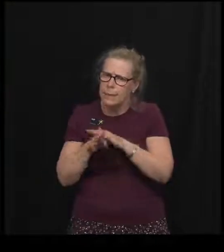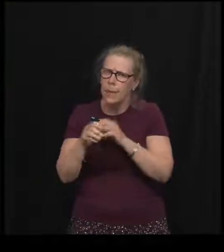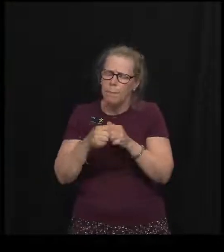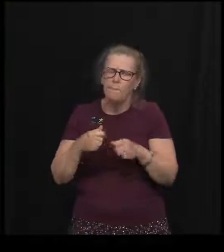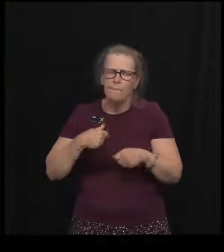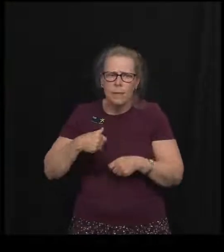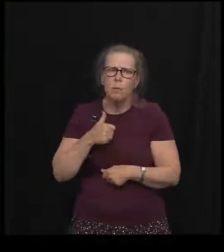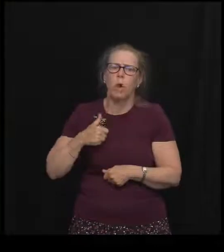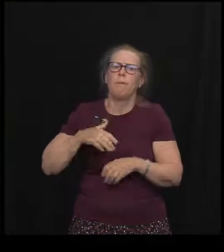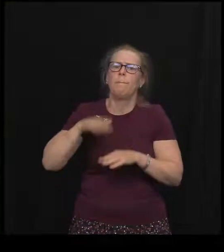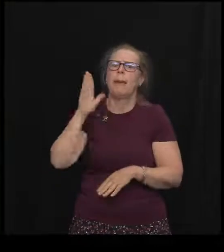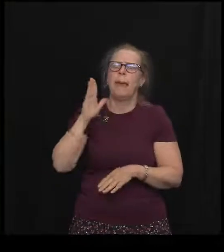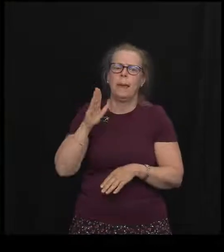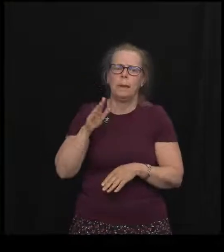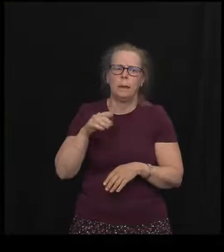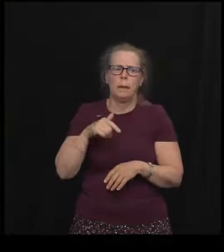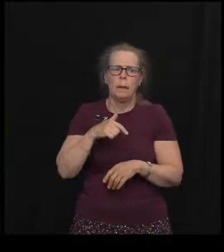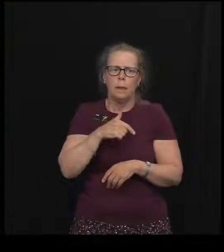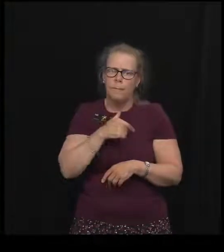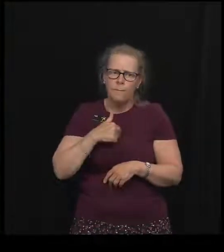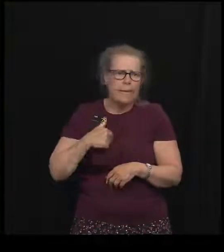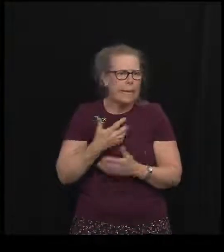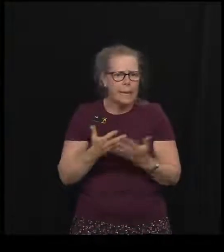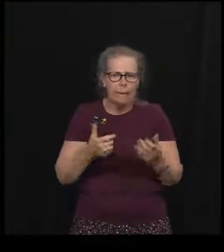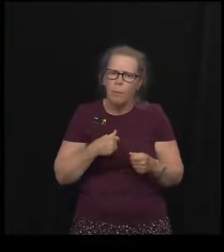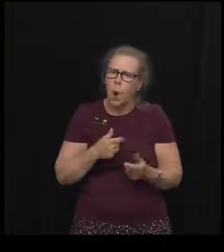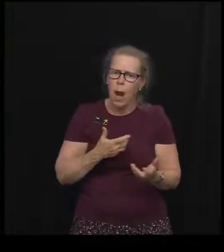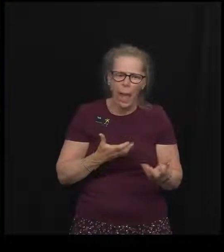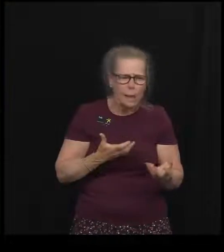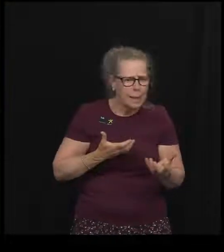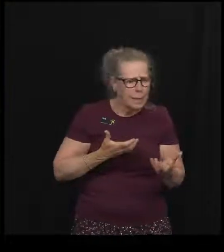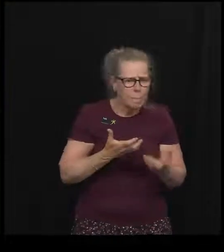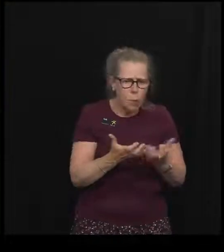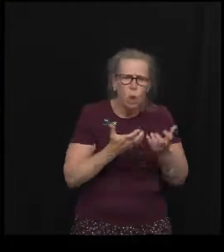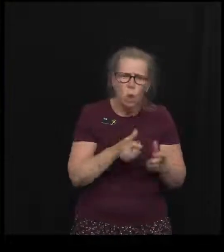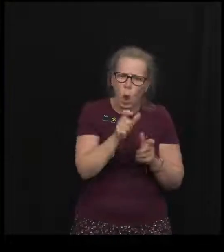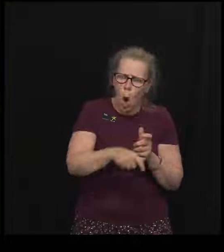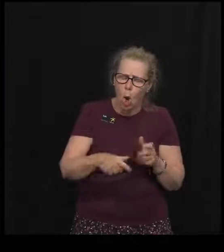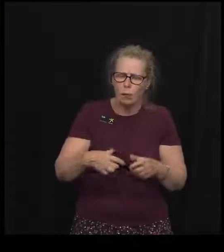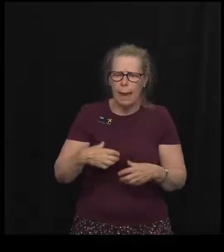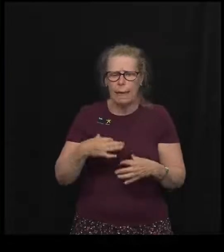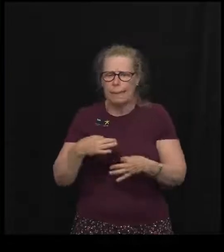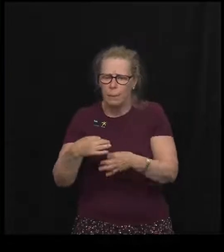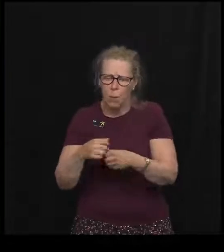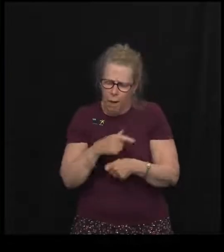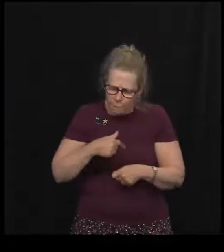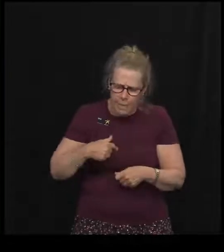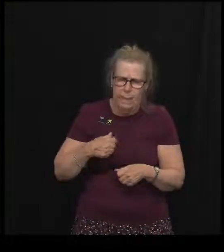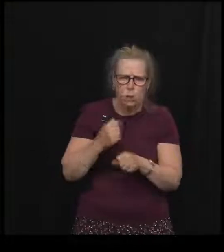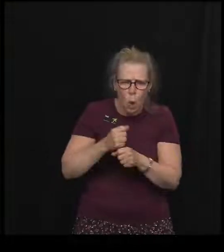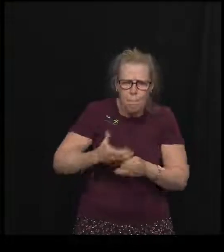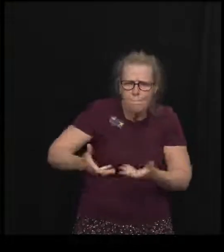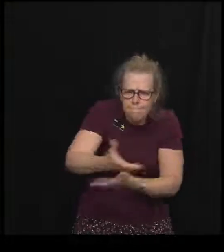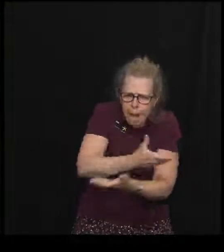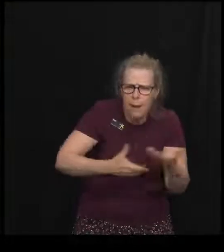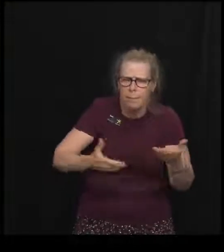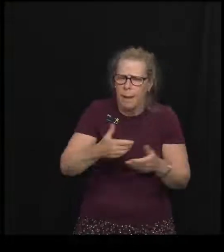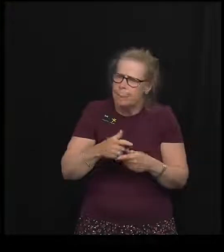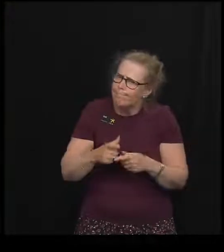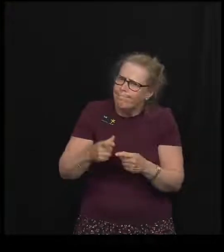like, bureaucrats and old school. We are working with the best of innovators, with the top tech or